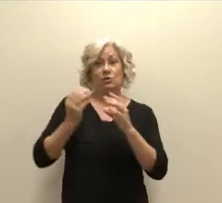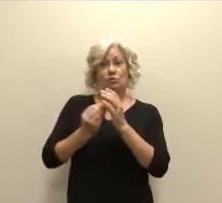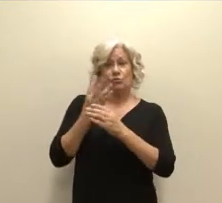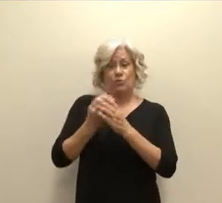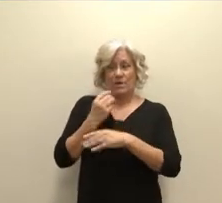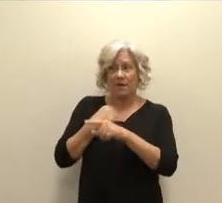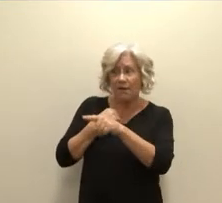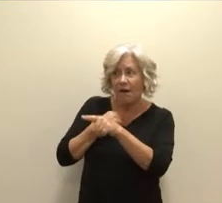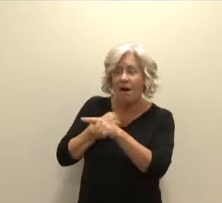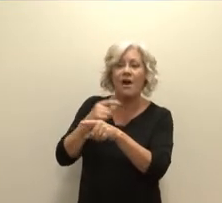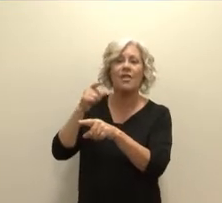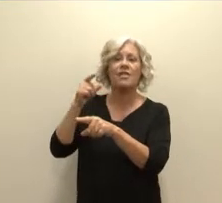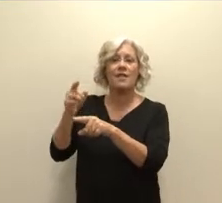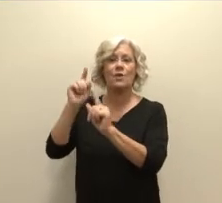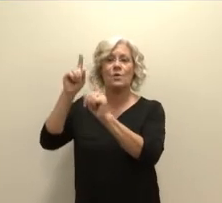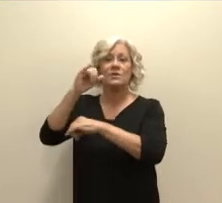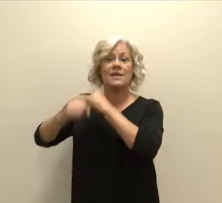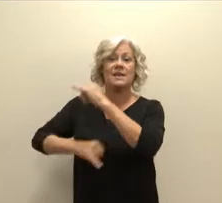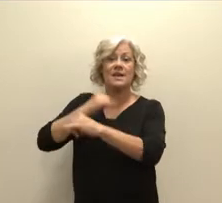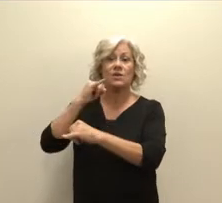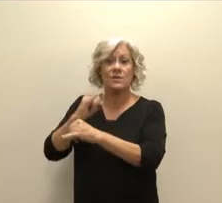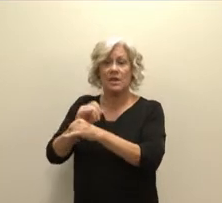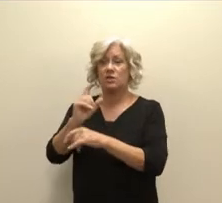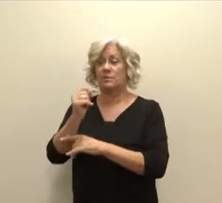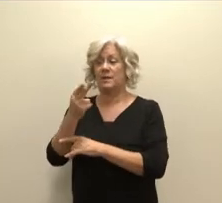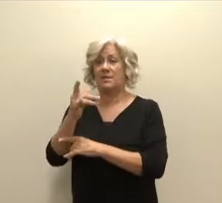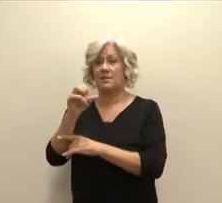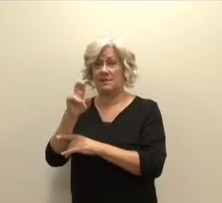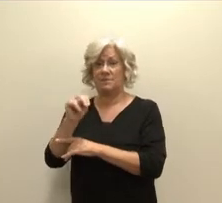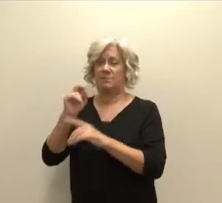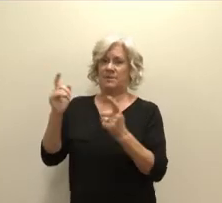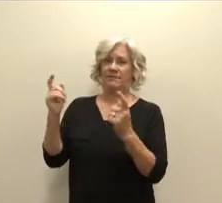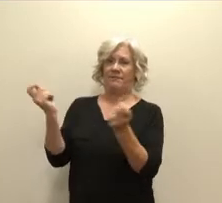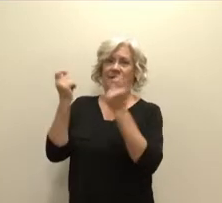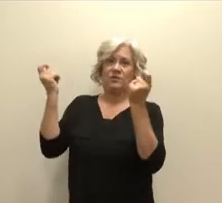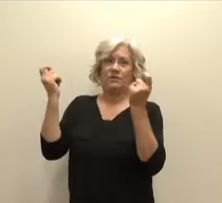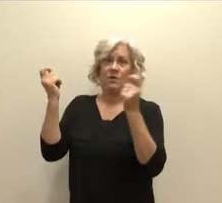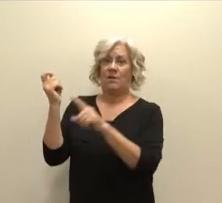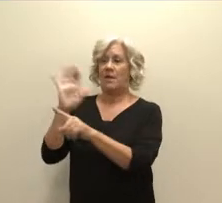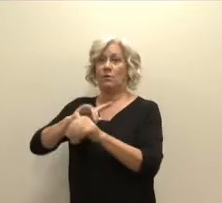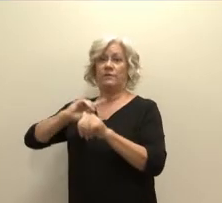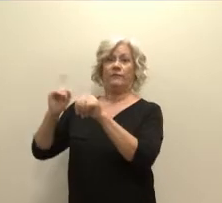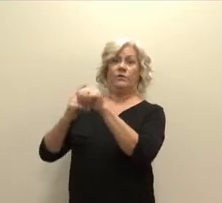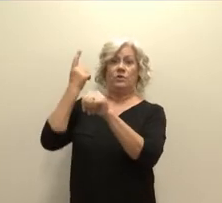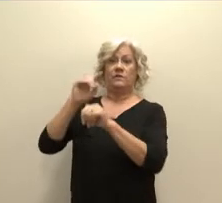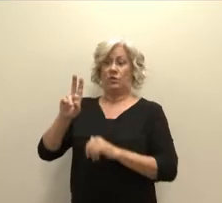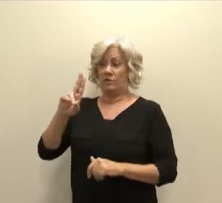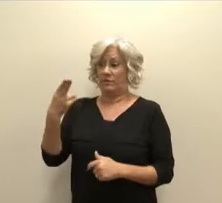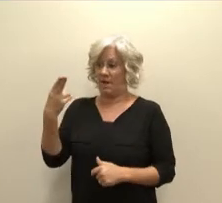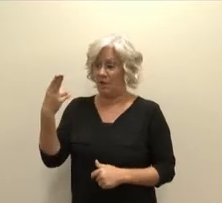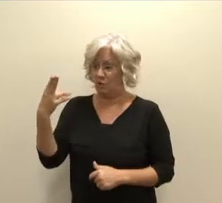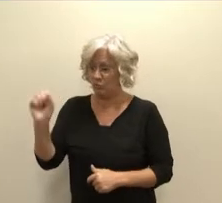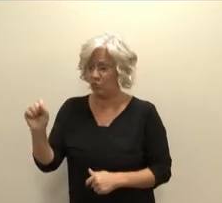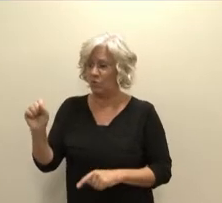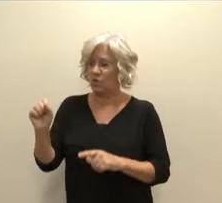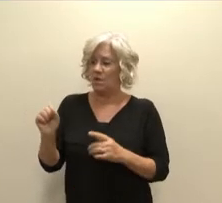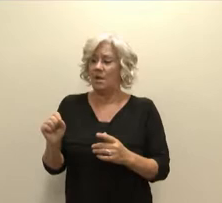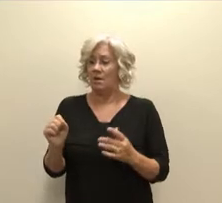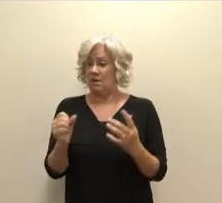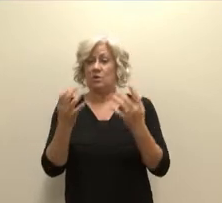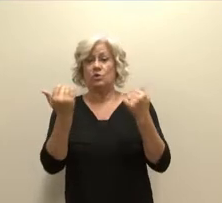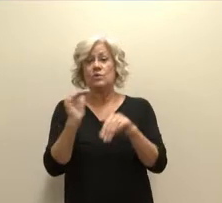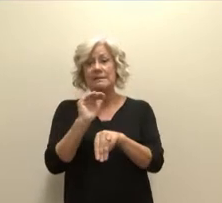when they qualified for the International Thespian Festival. That was a first for University High School. This evening, we